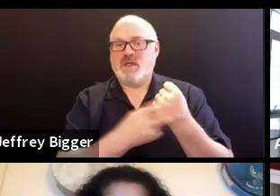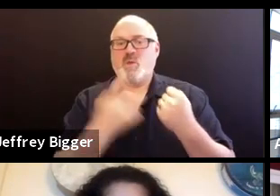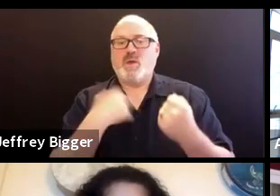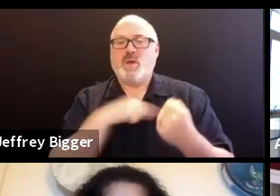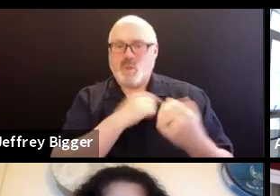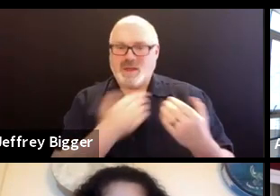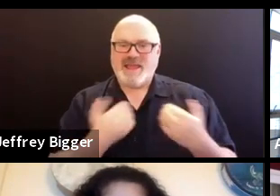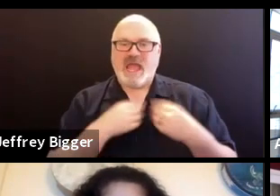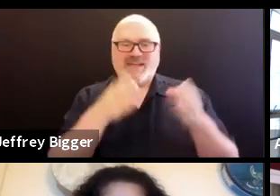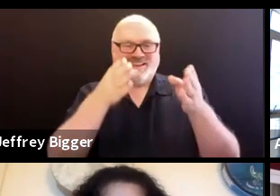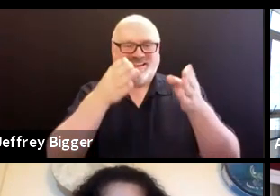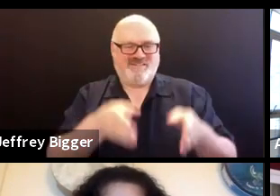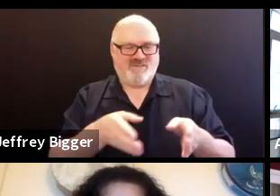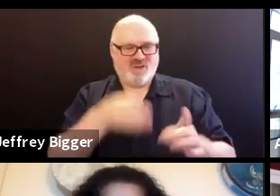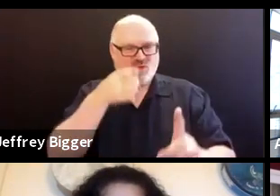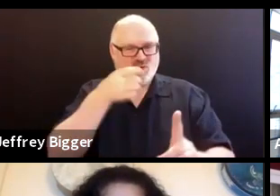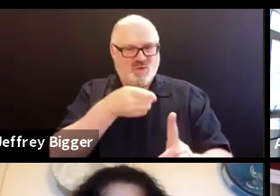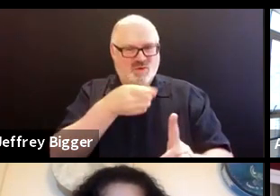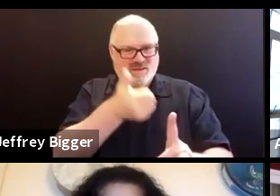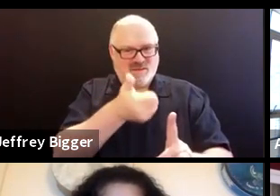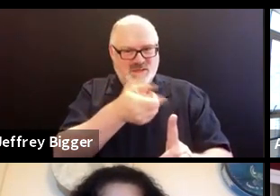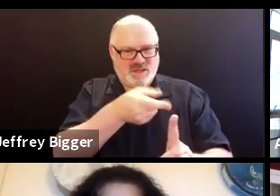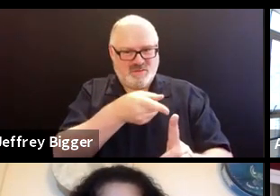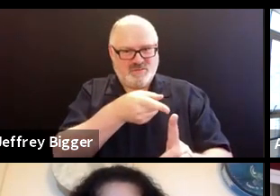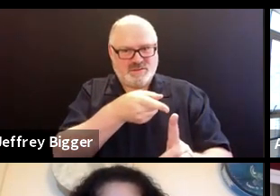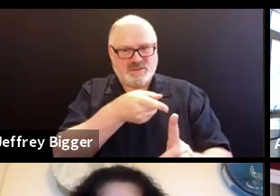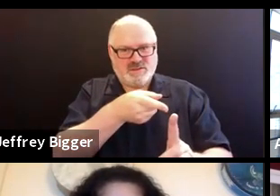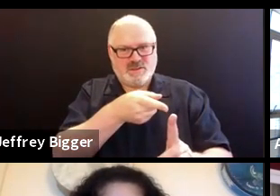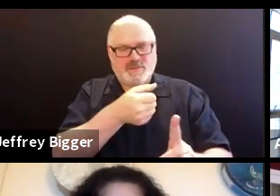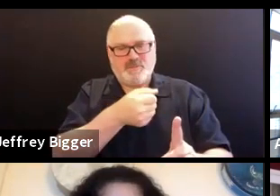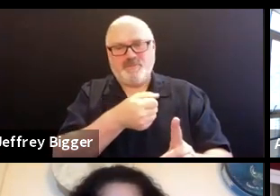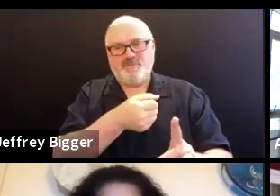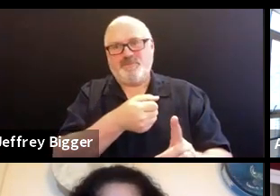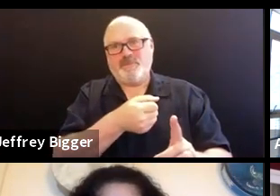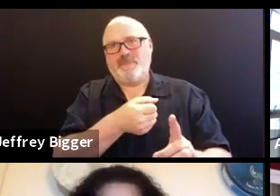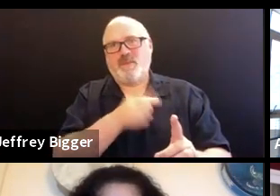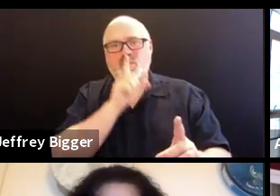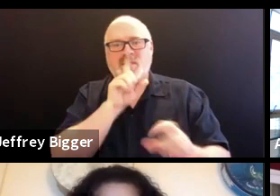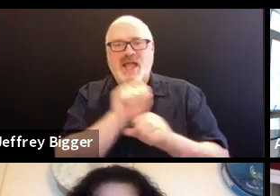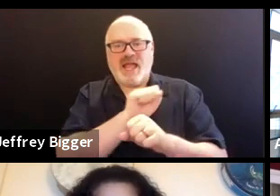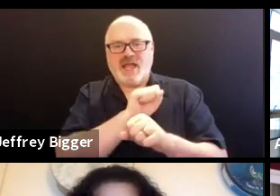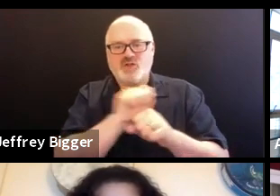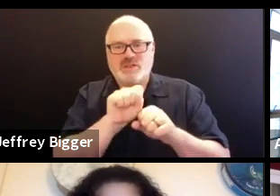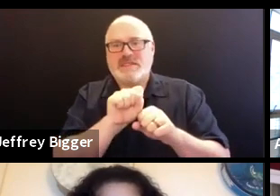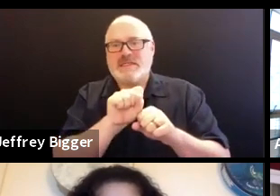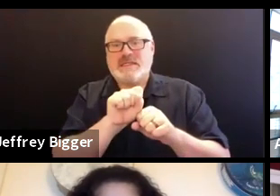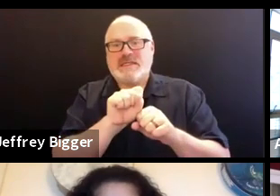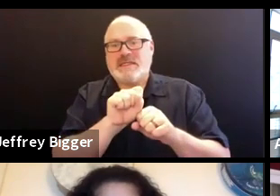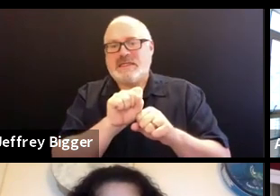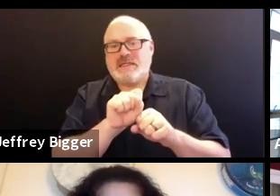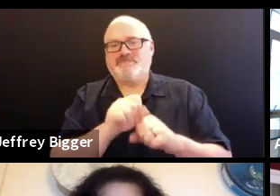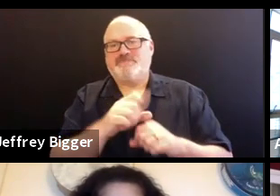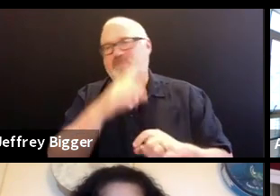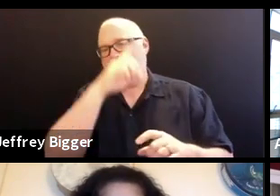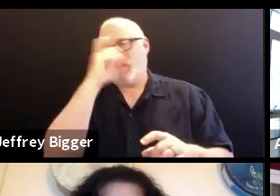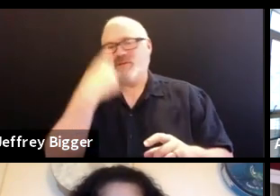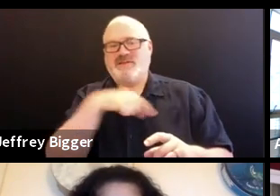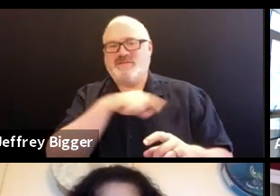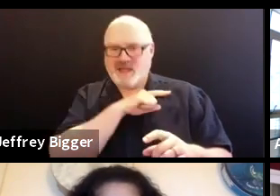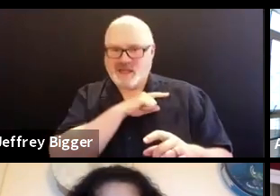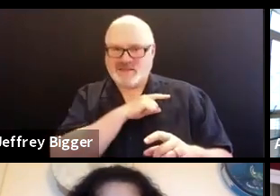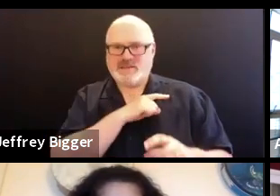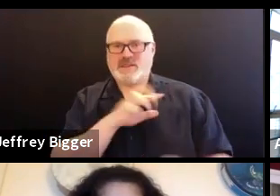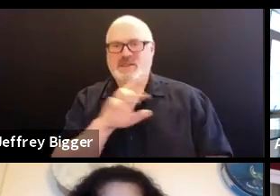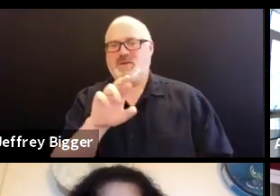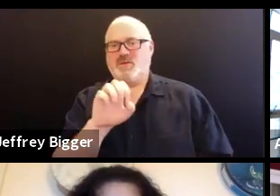had individuals who were actually, because of us being in a